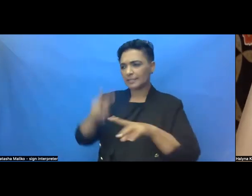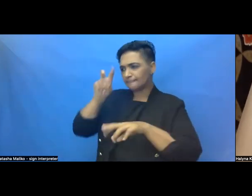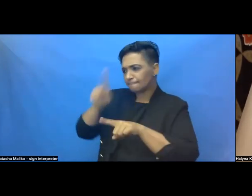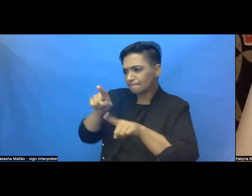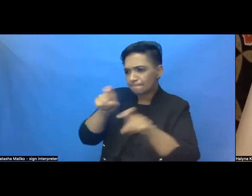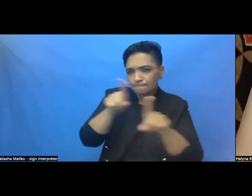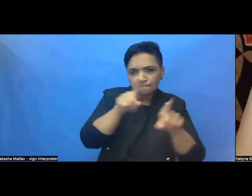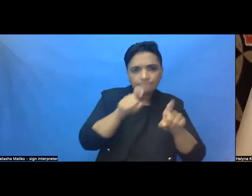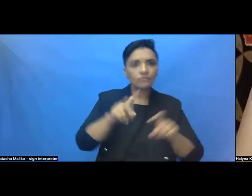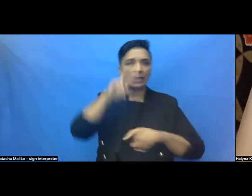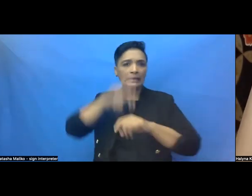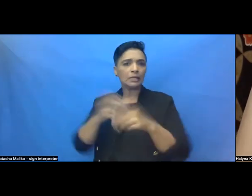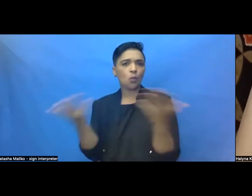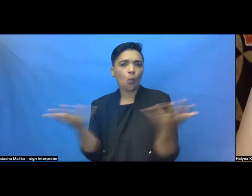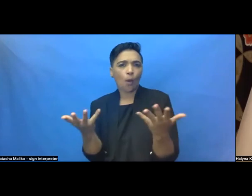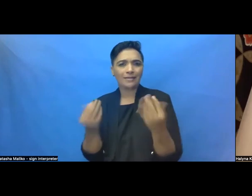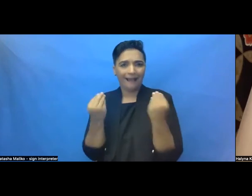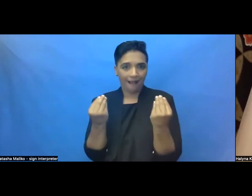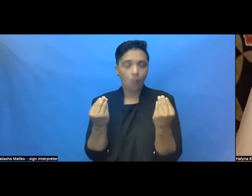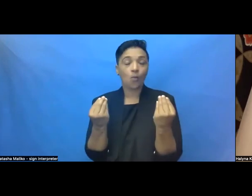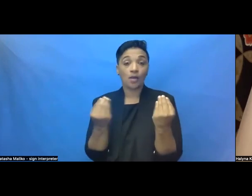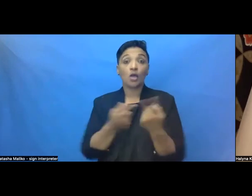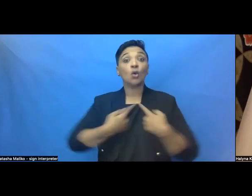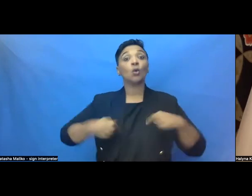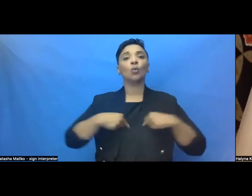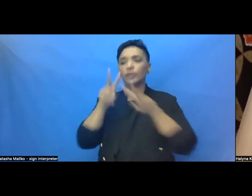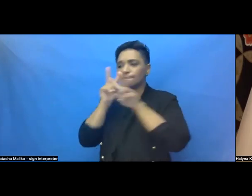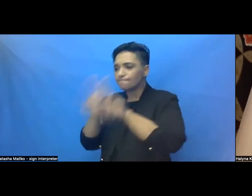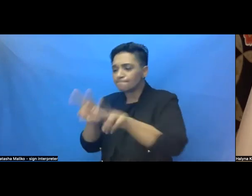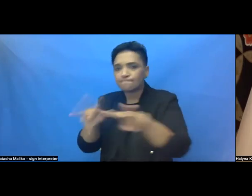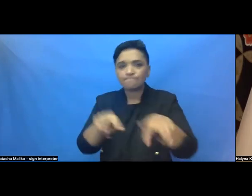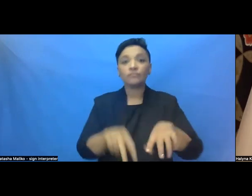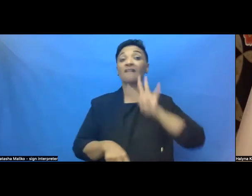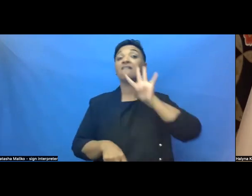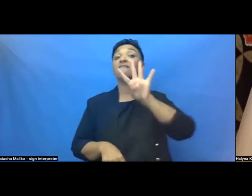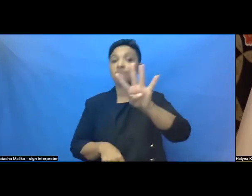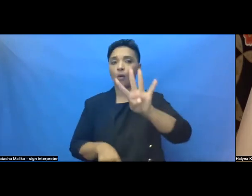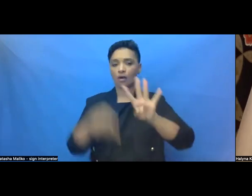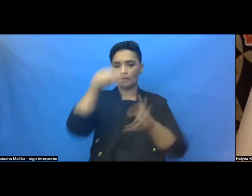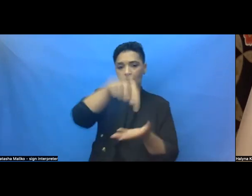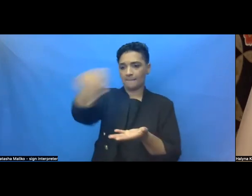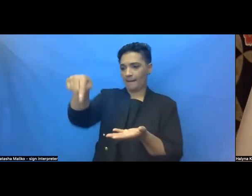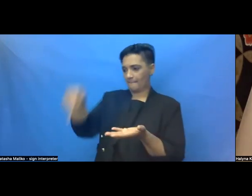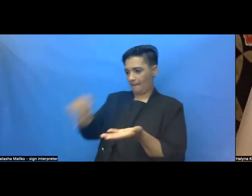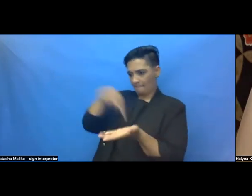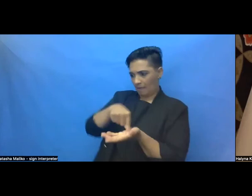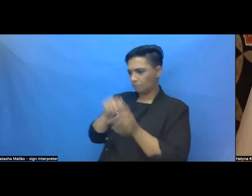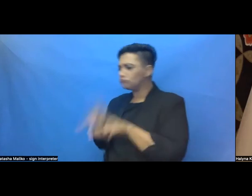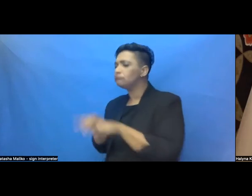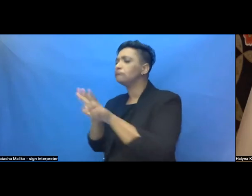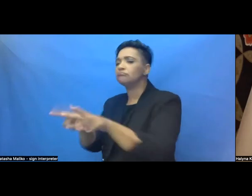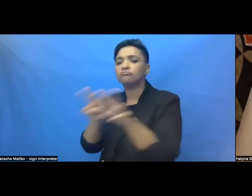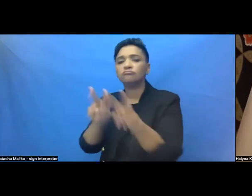could under the given circumstances. And we visited 4 institutions in Zakarpattia region. These are all